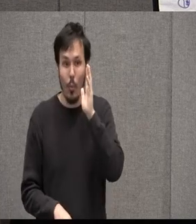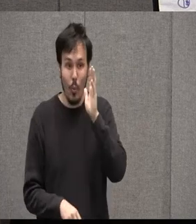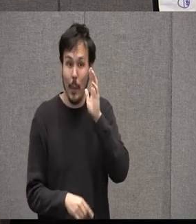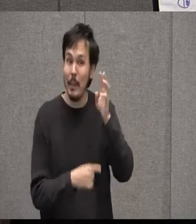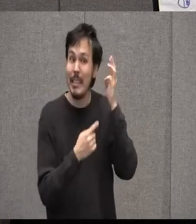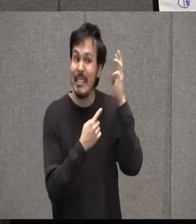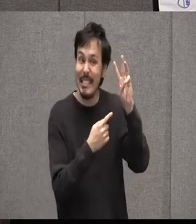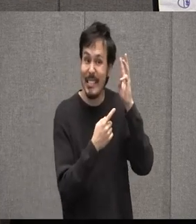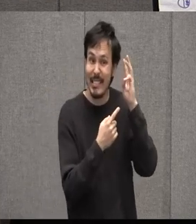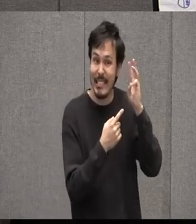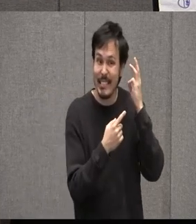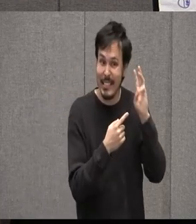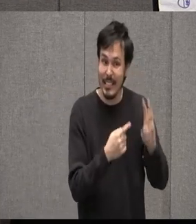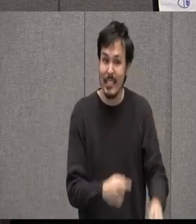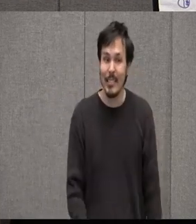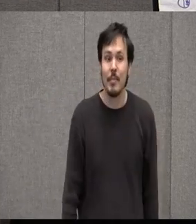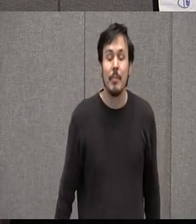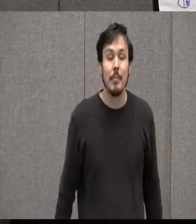4 plus 4 plus 4 plus 4 equals 16.